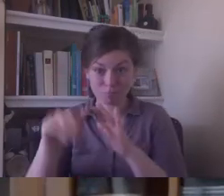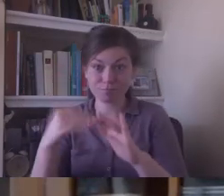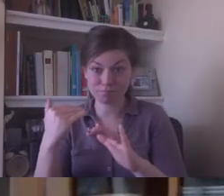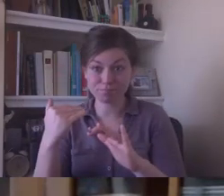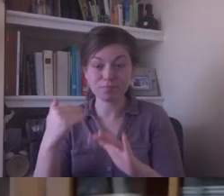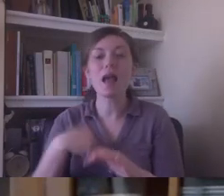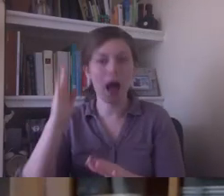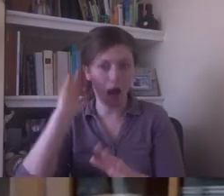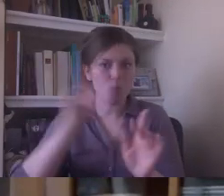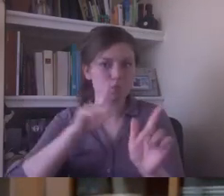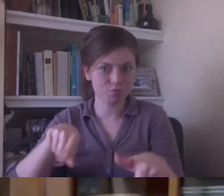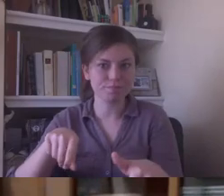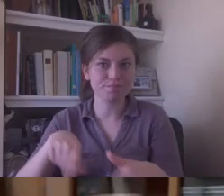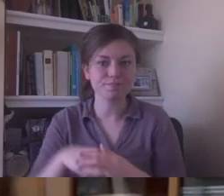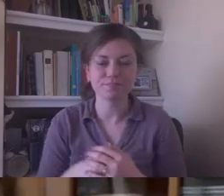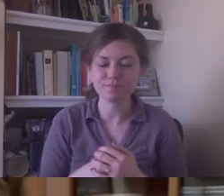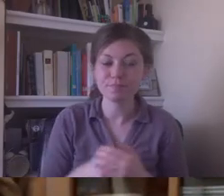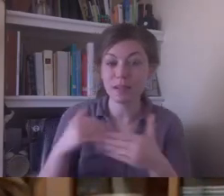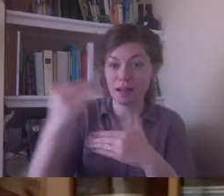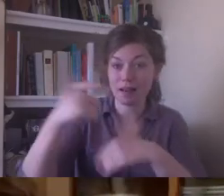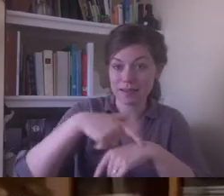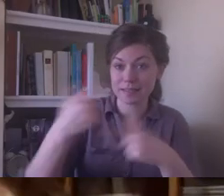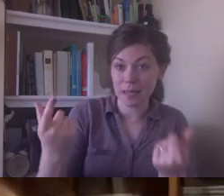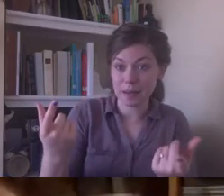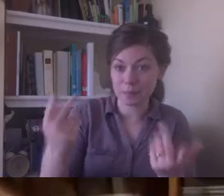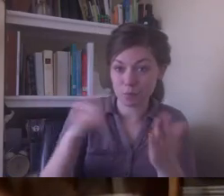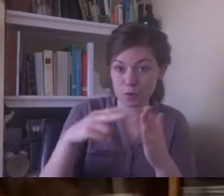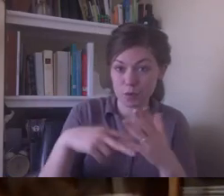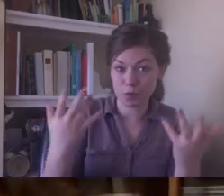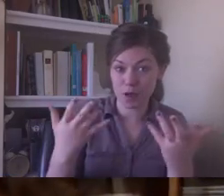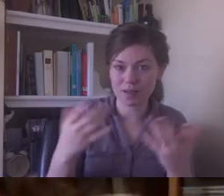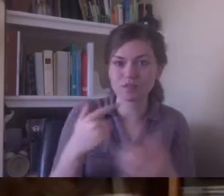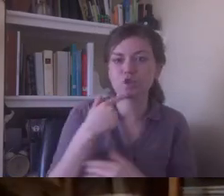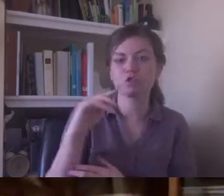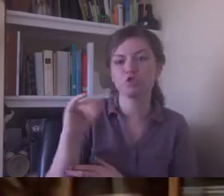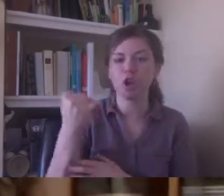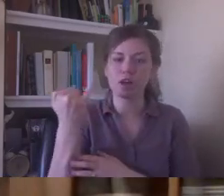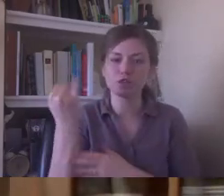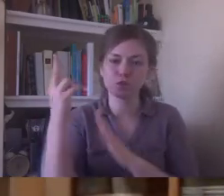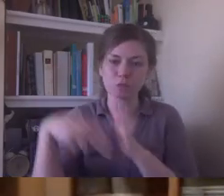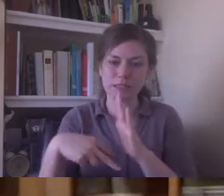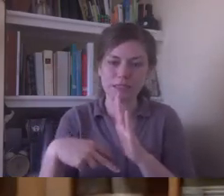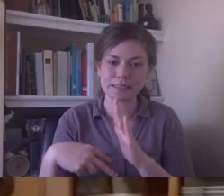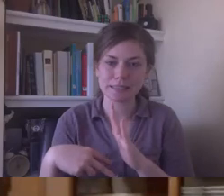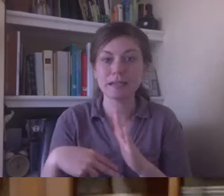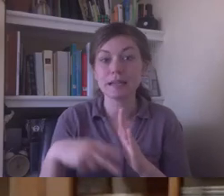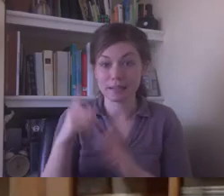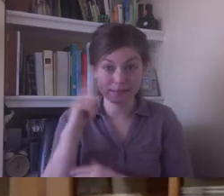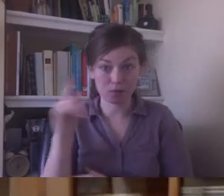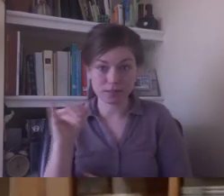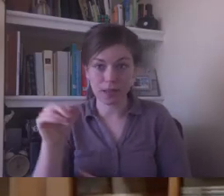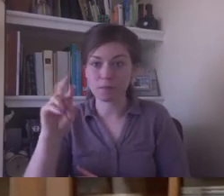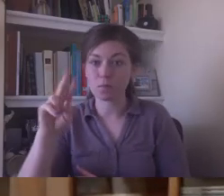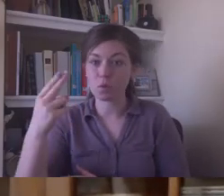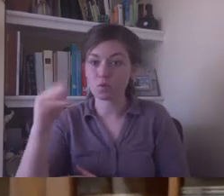So next time I join you, I will be reading Just Read. And this again is in rhyme. Norbert